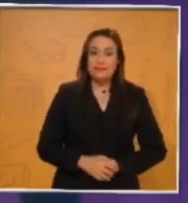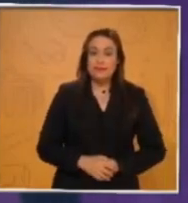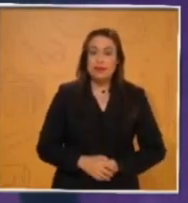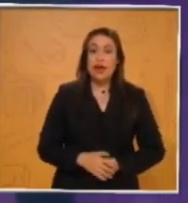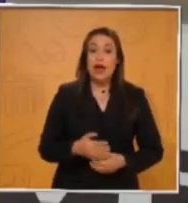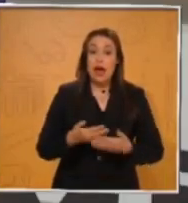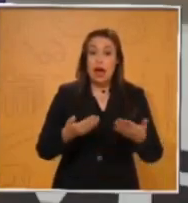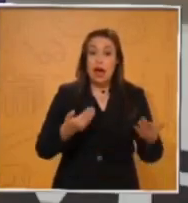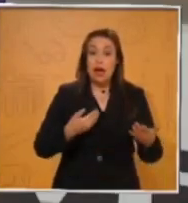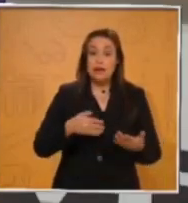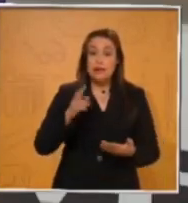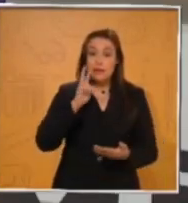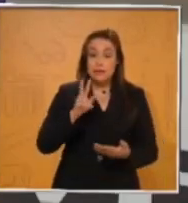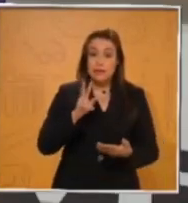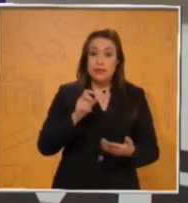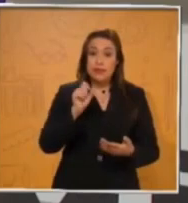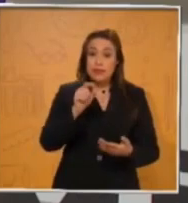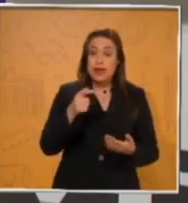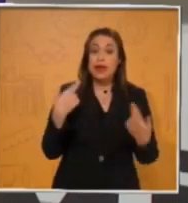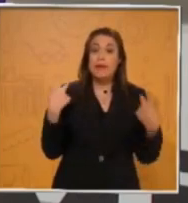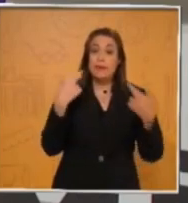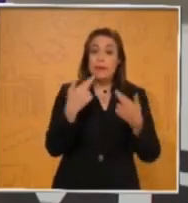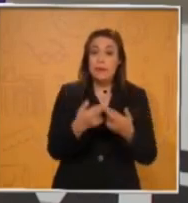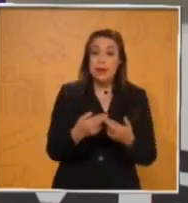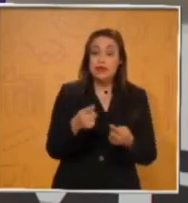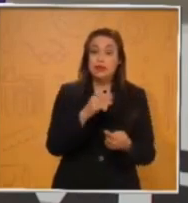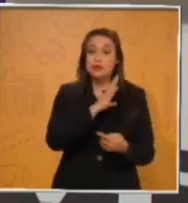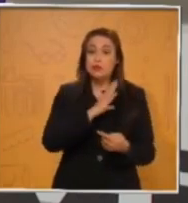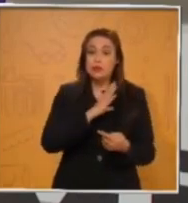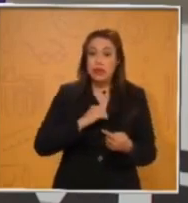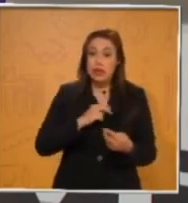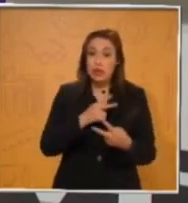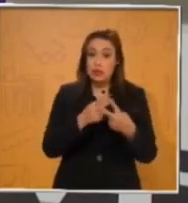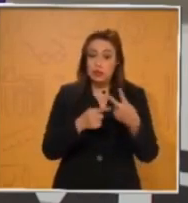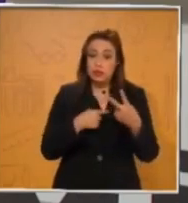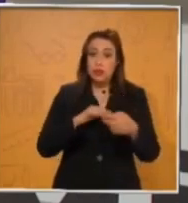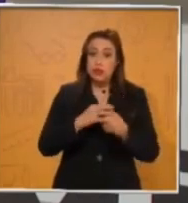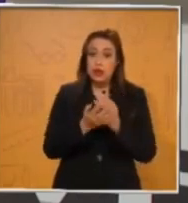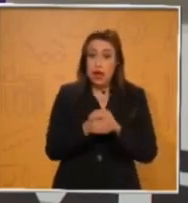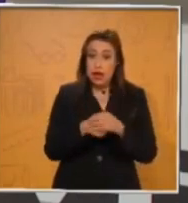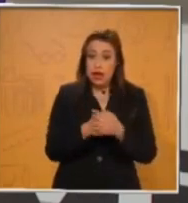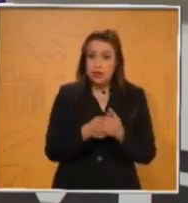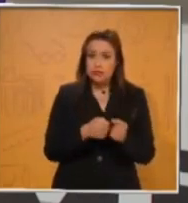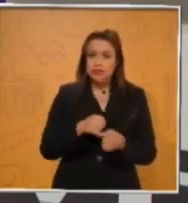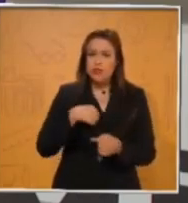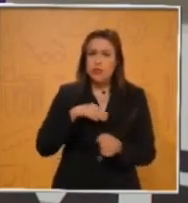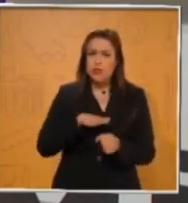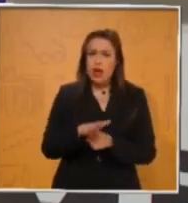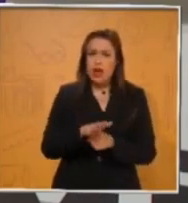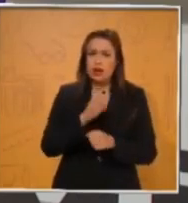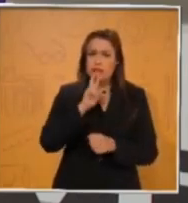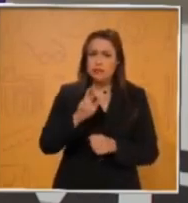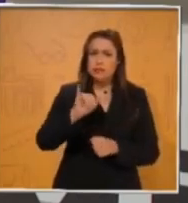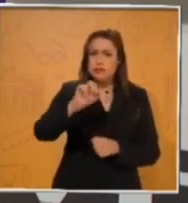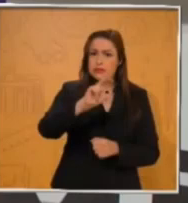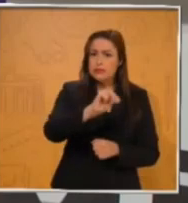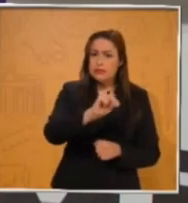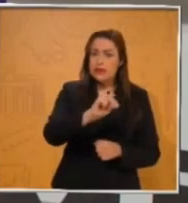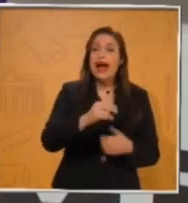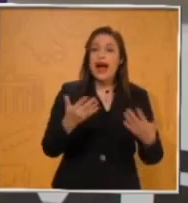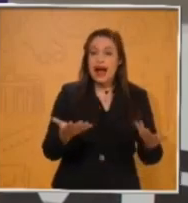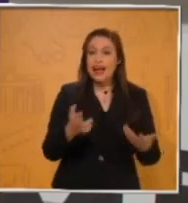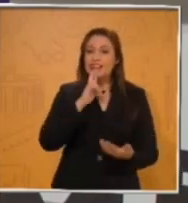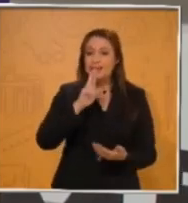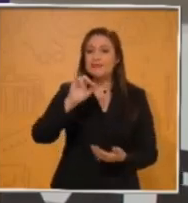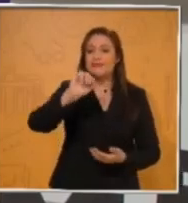sang, wash your hands. What's the answer? Yes or not? Of course, yes.